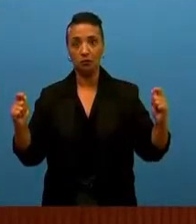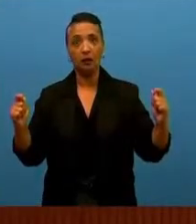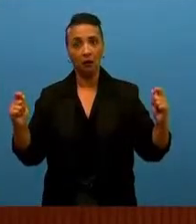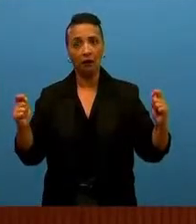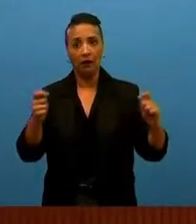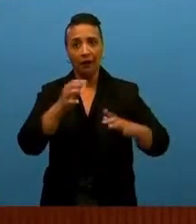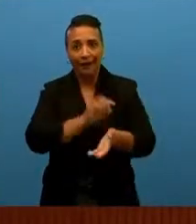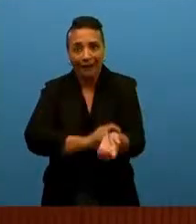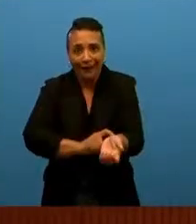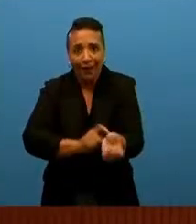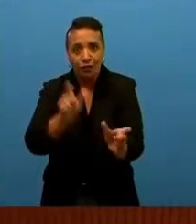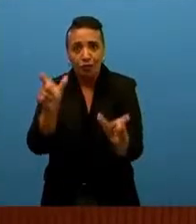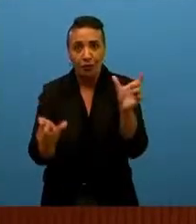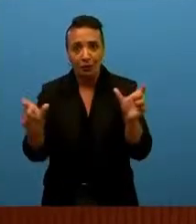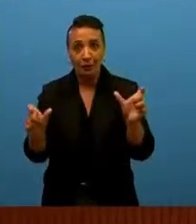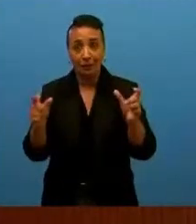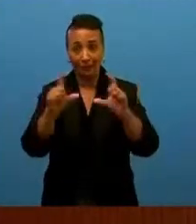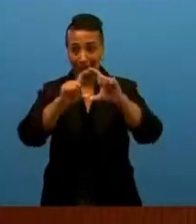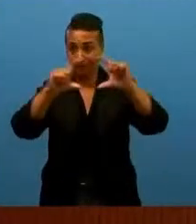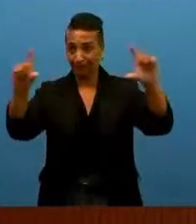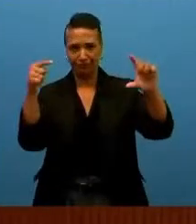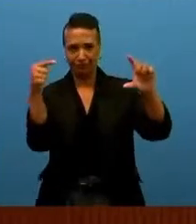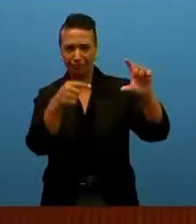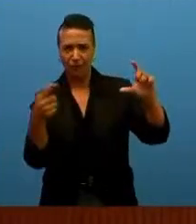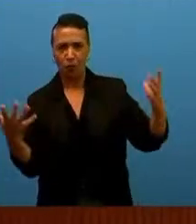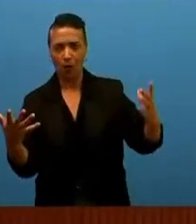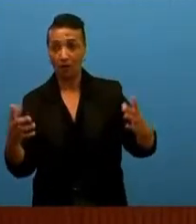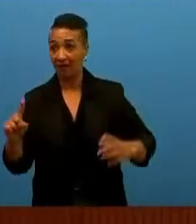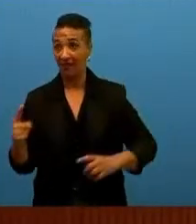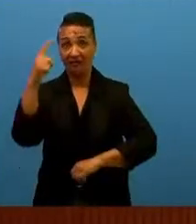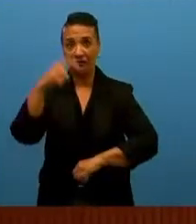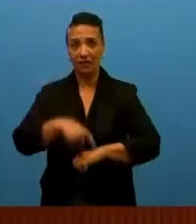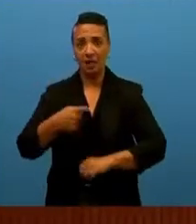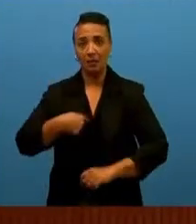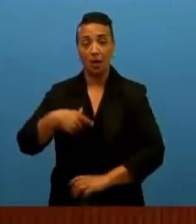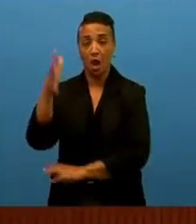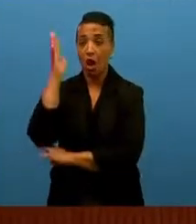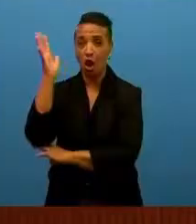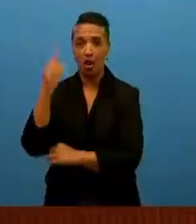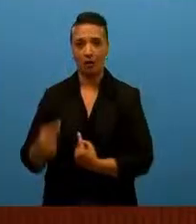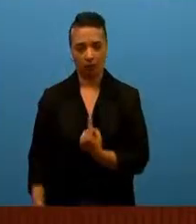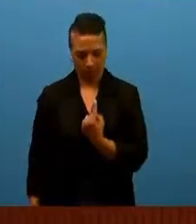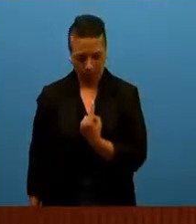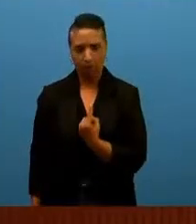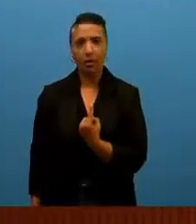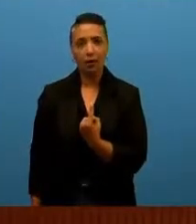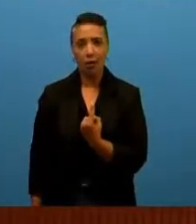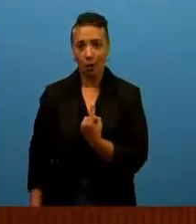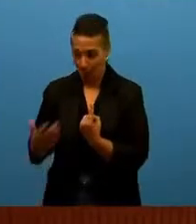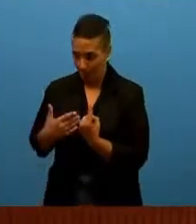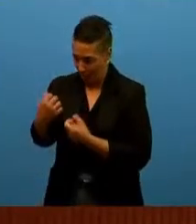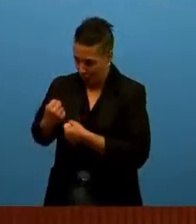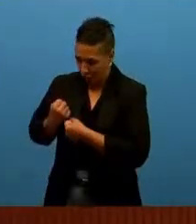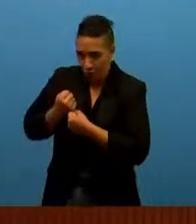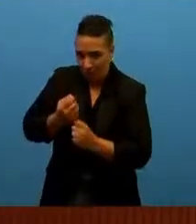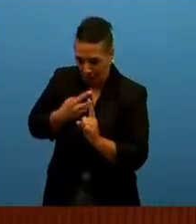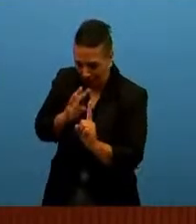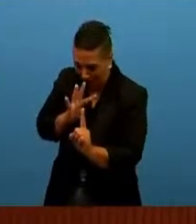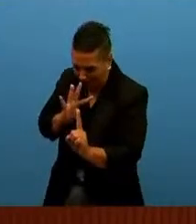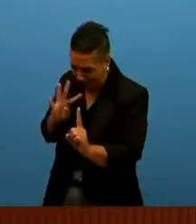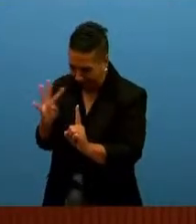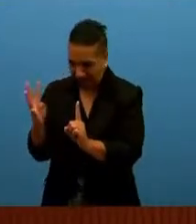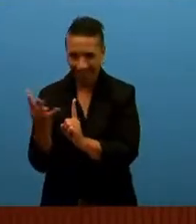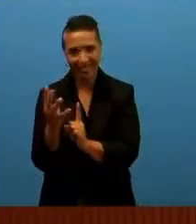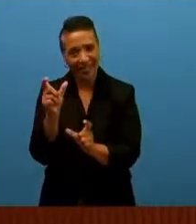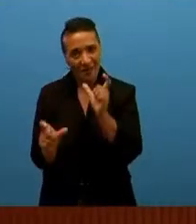Indigenous peoples, and said, "For the first time, I wasn't speaking as one person, but for my whole community. That feeling I